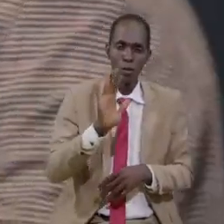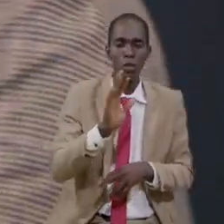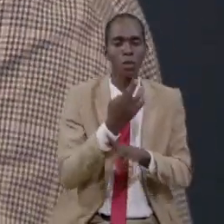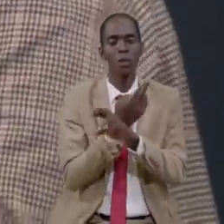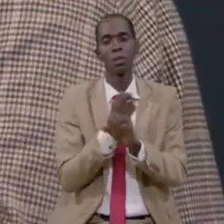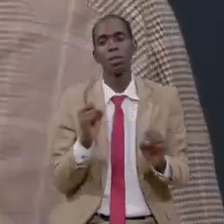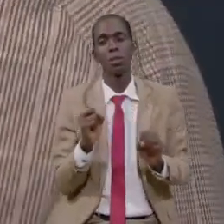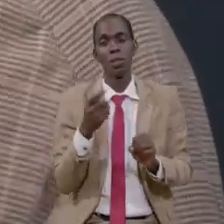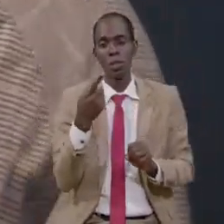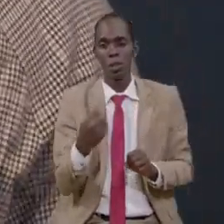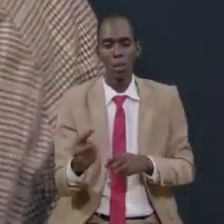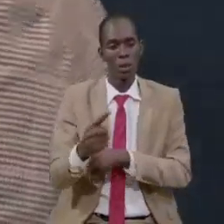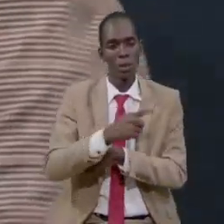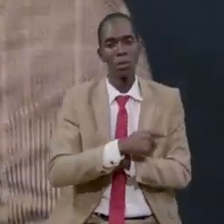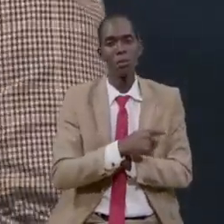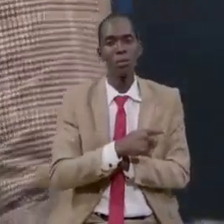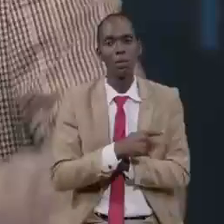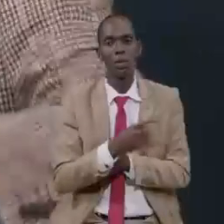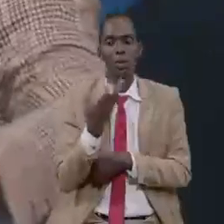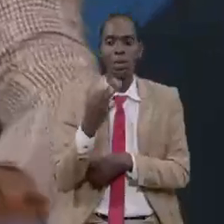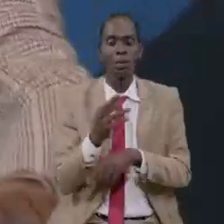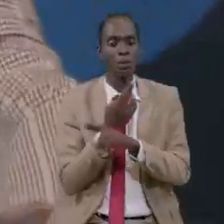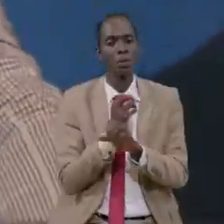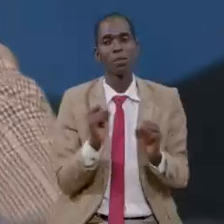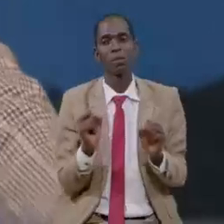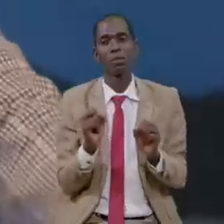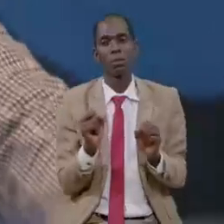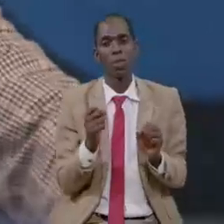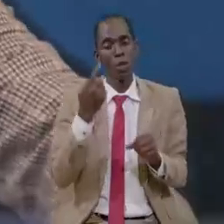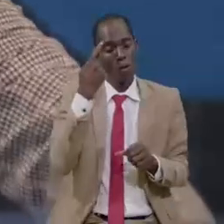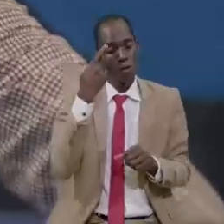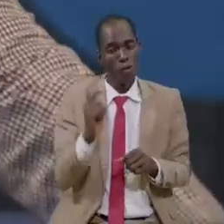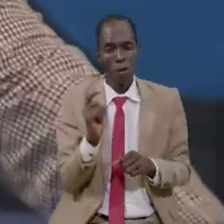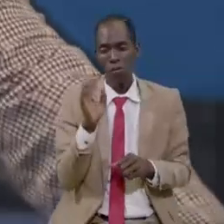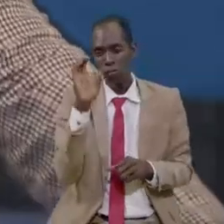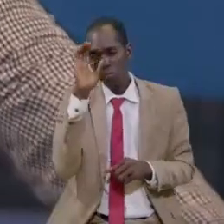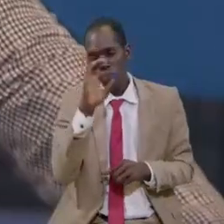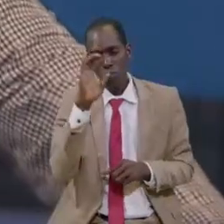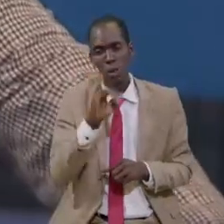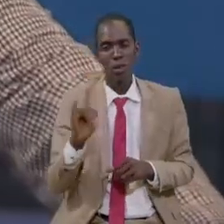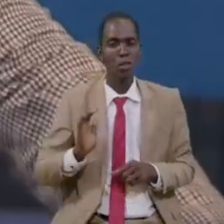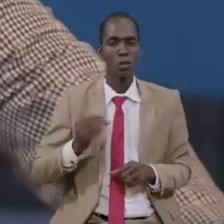day of redemption for seeking souls. I'm reading from